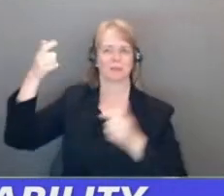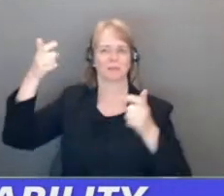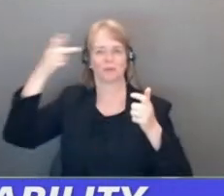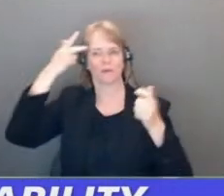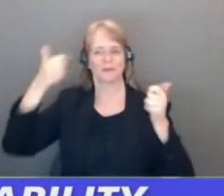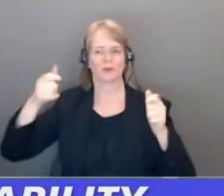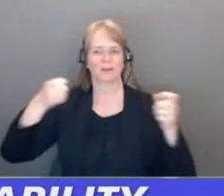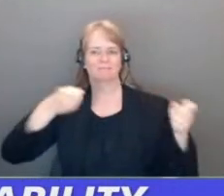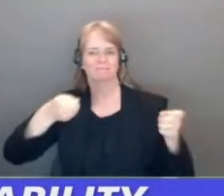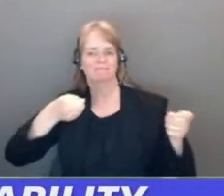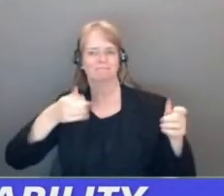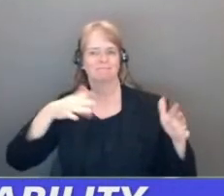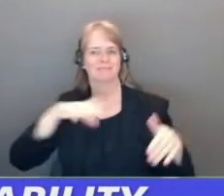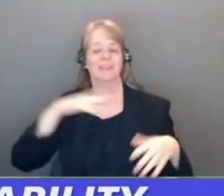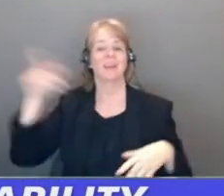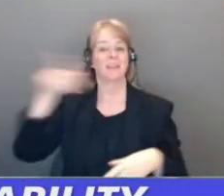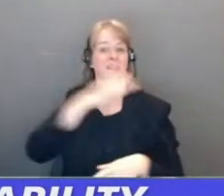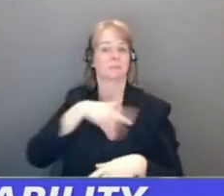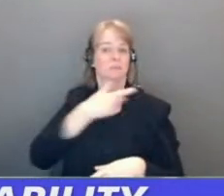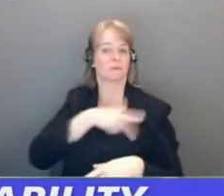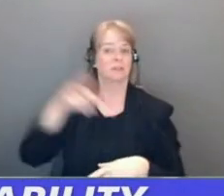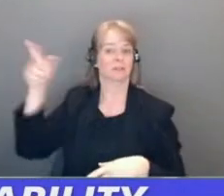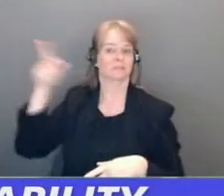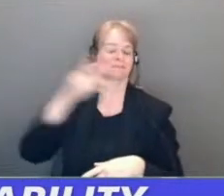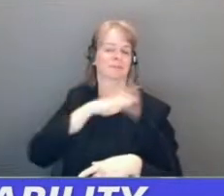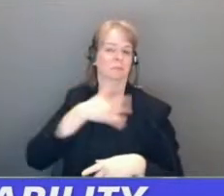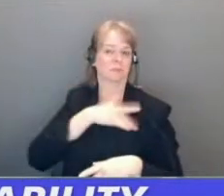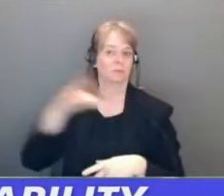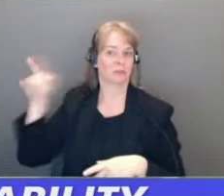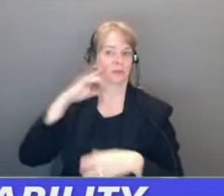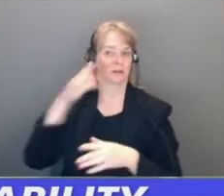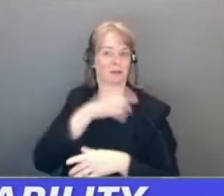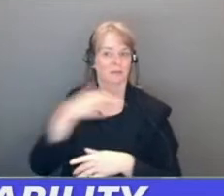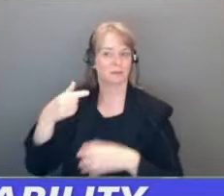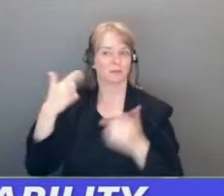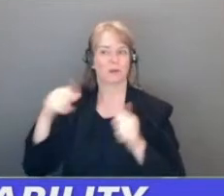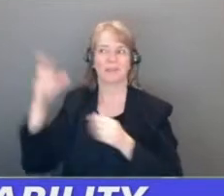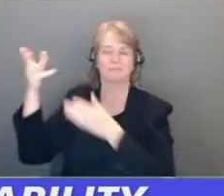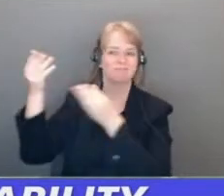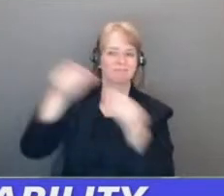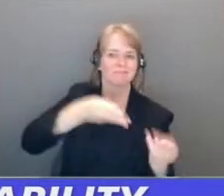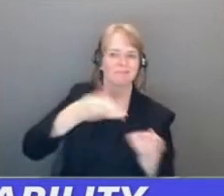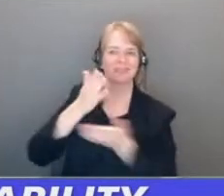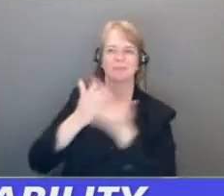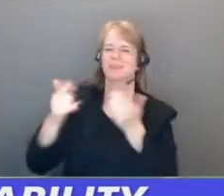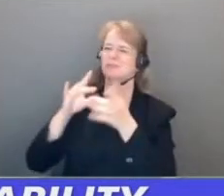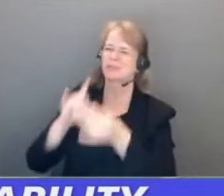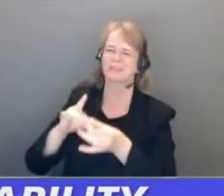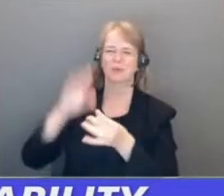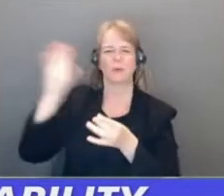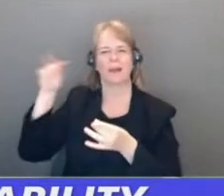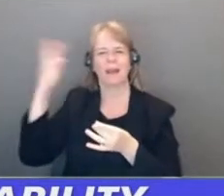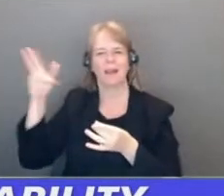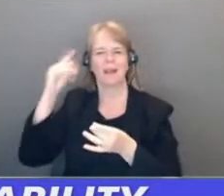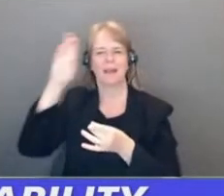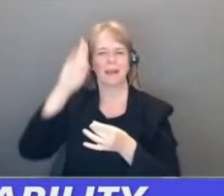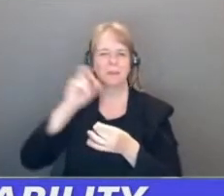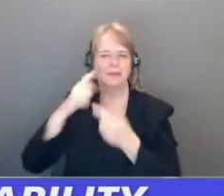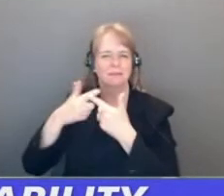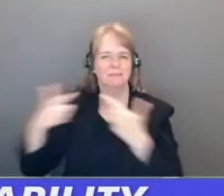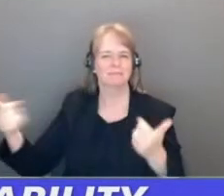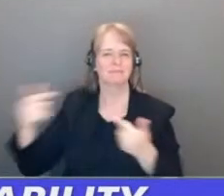by this provincial government on health, public health, ambulance, and so on. We have not even received any kind of